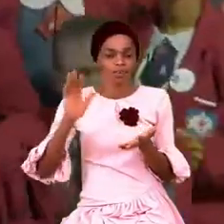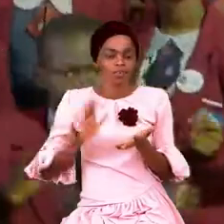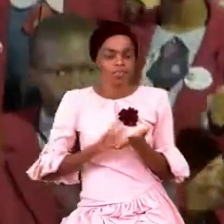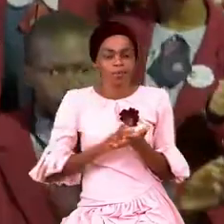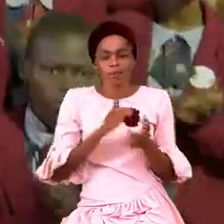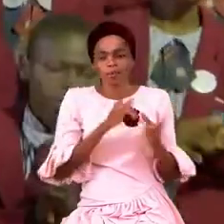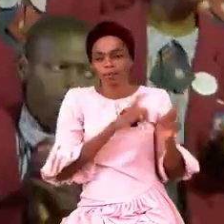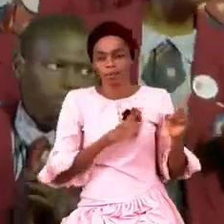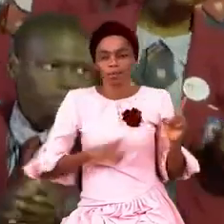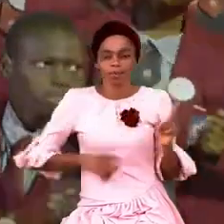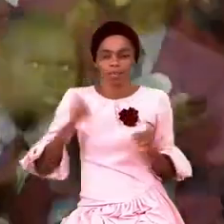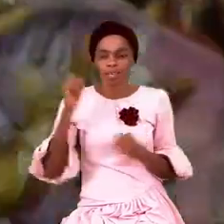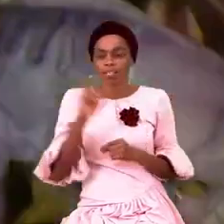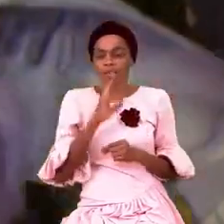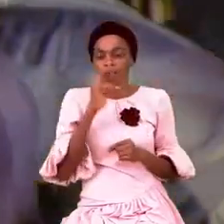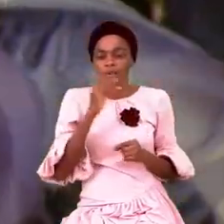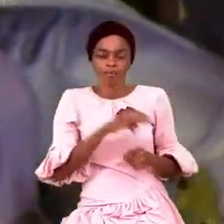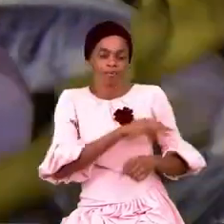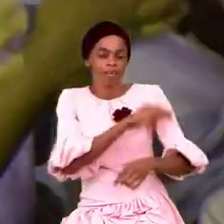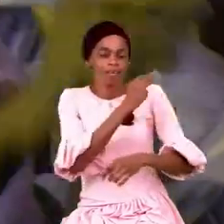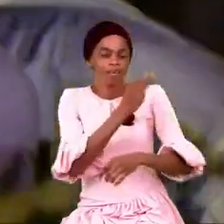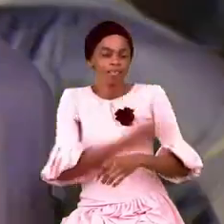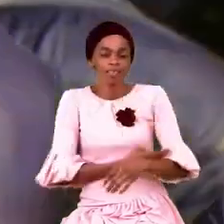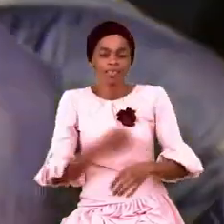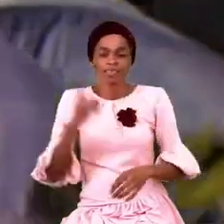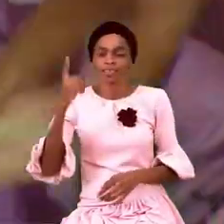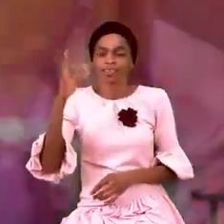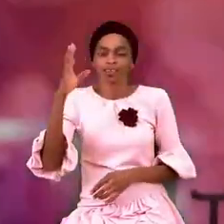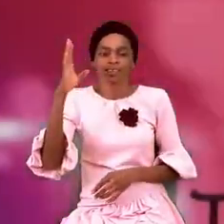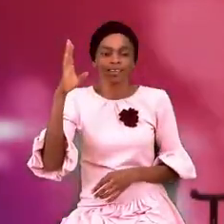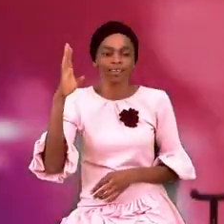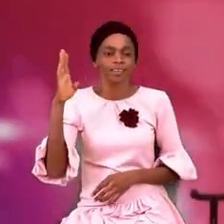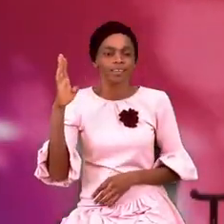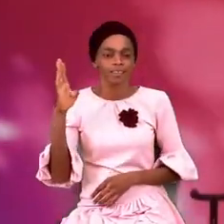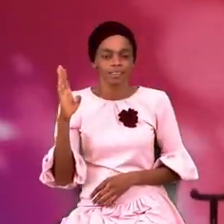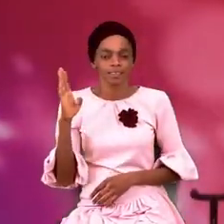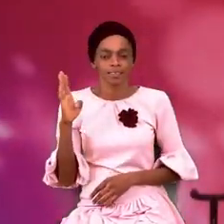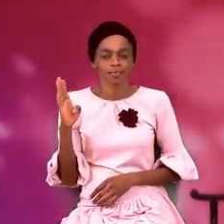You are the mighty God, yeah.